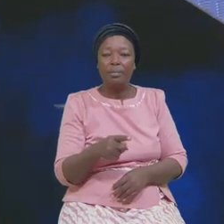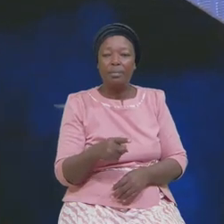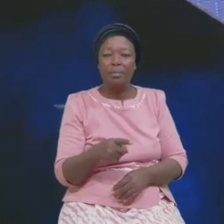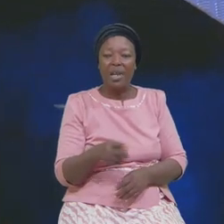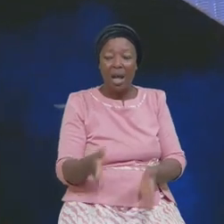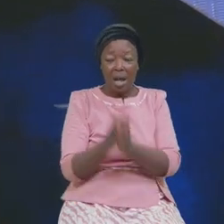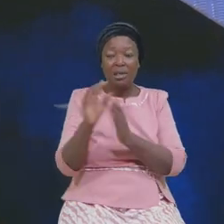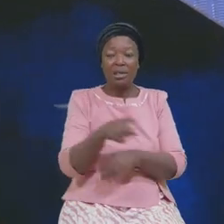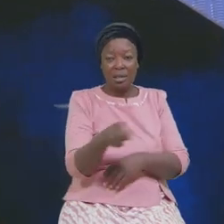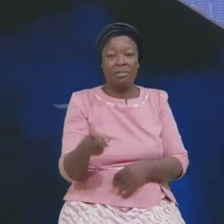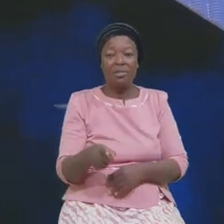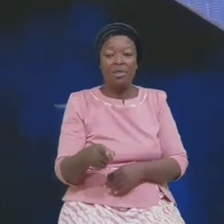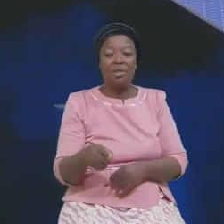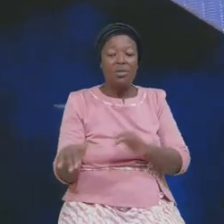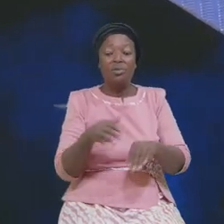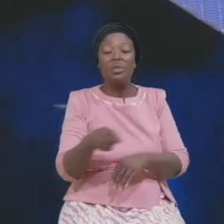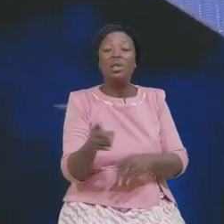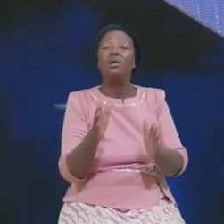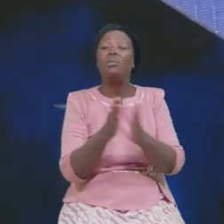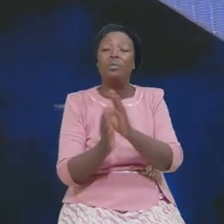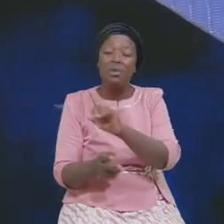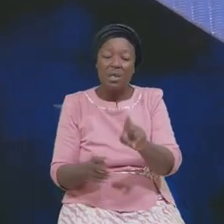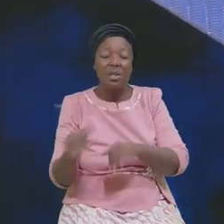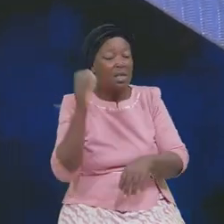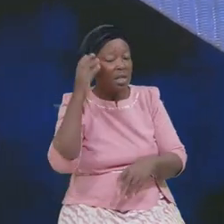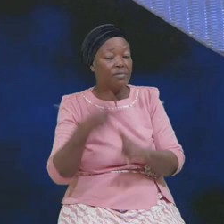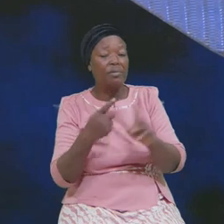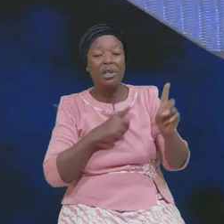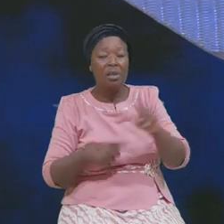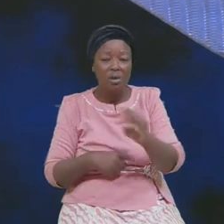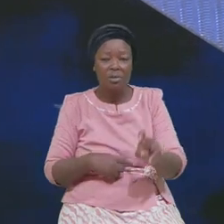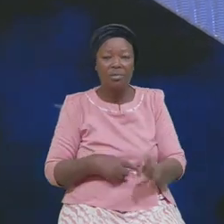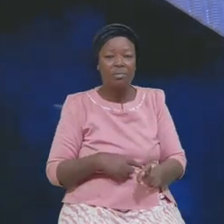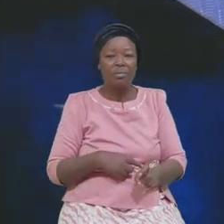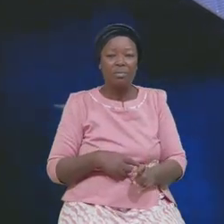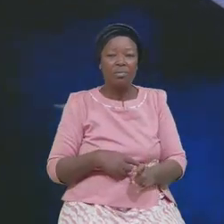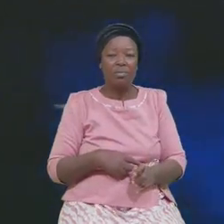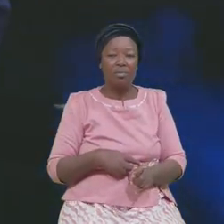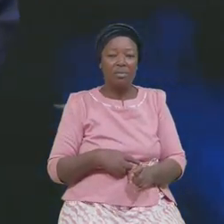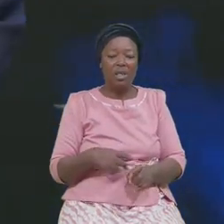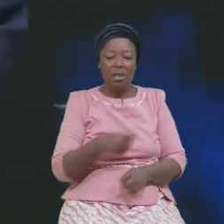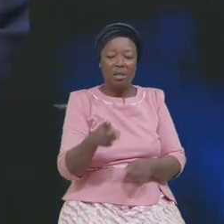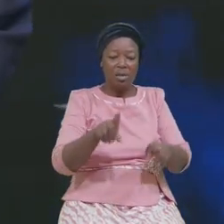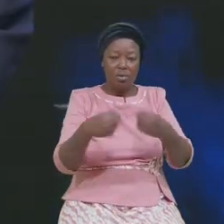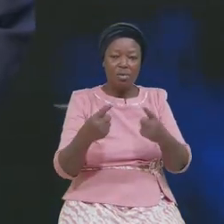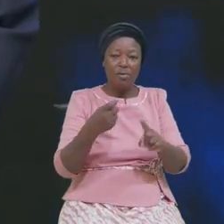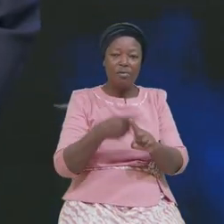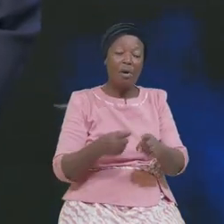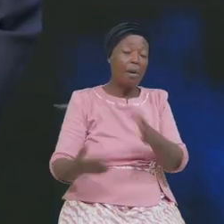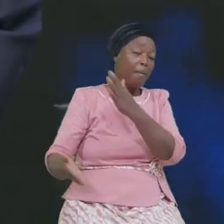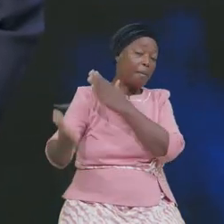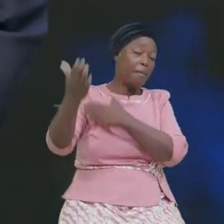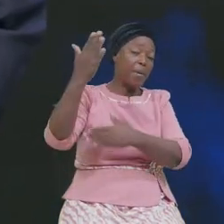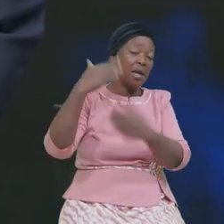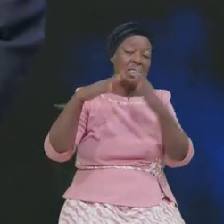them, did they pray? Did they hear from the Lord? They go from past